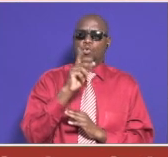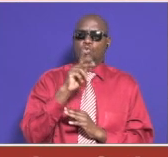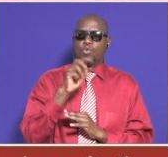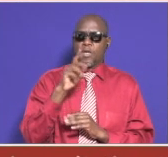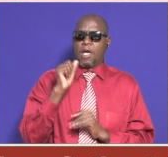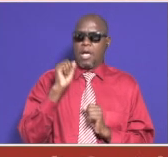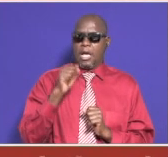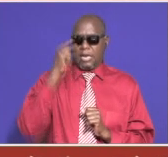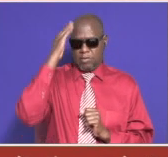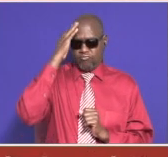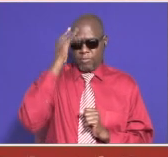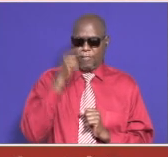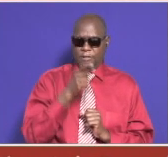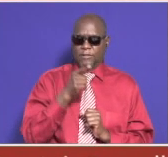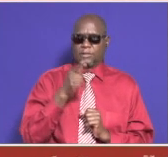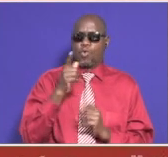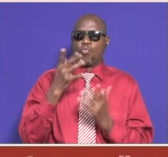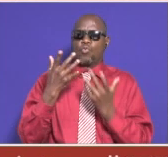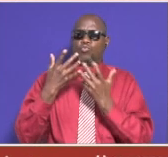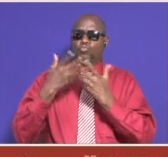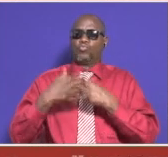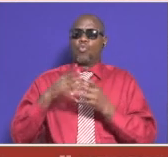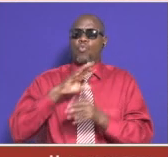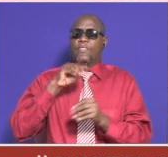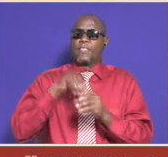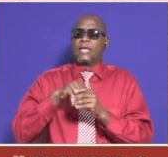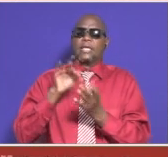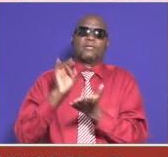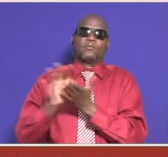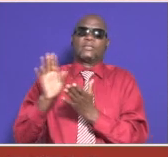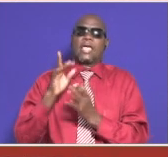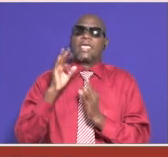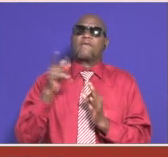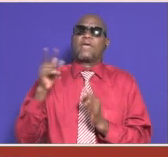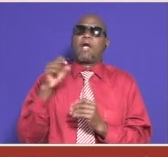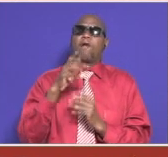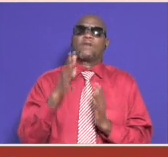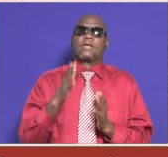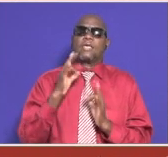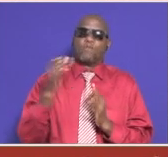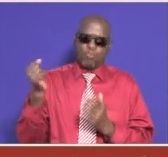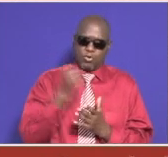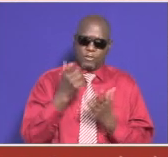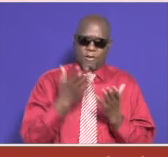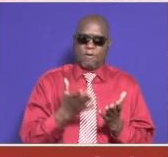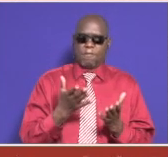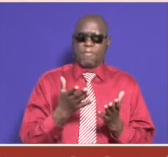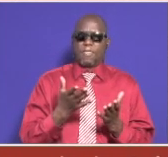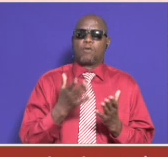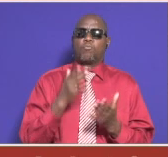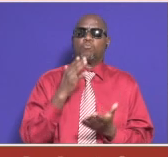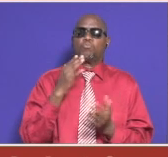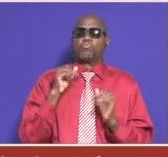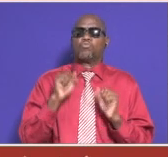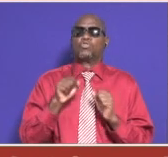conduct falls within the threshold of impeachment. If he was a governor, and if he was brought to this House, he would definitely be